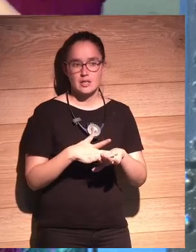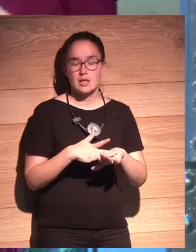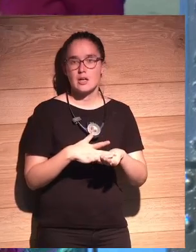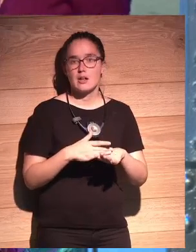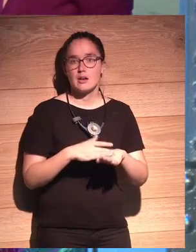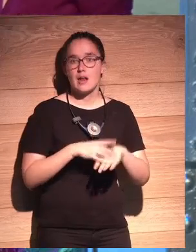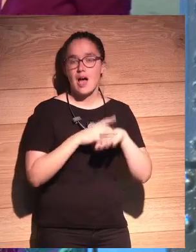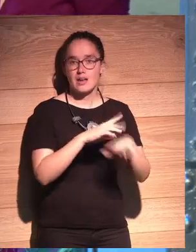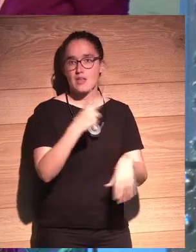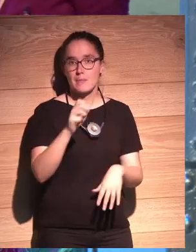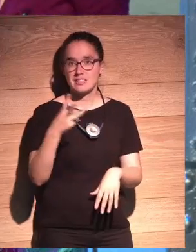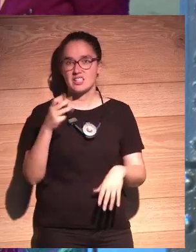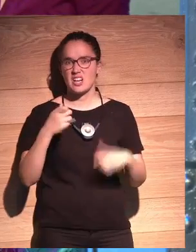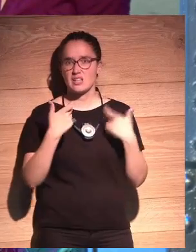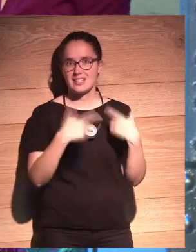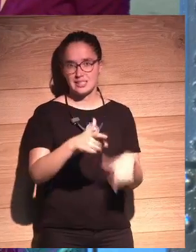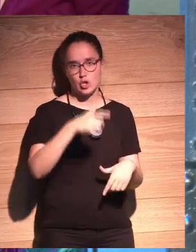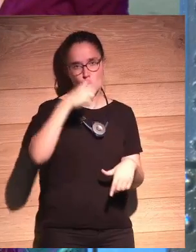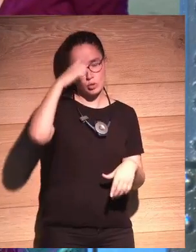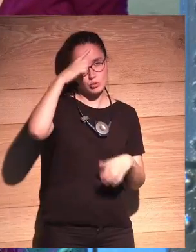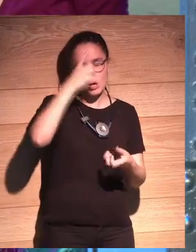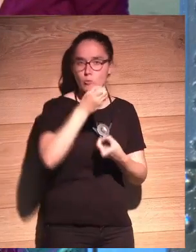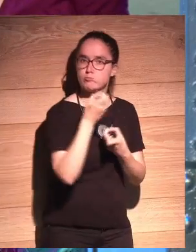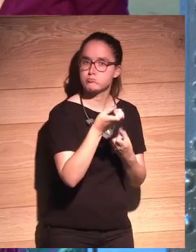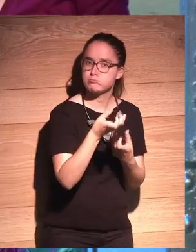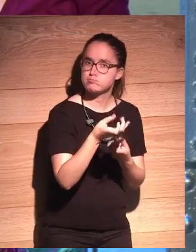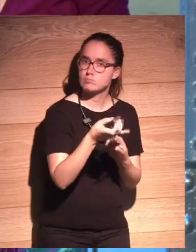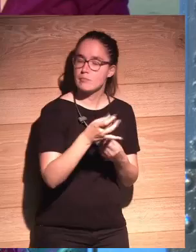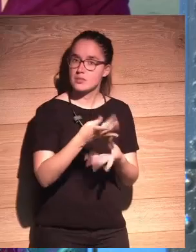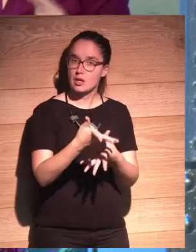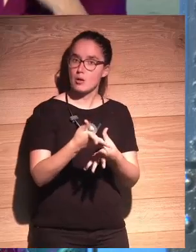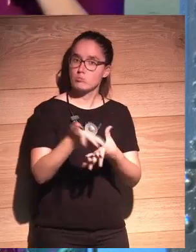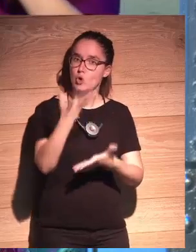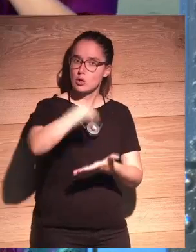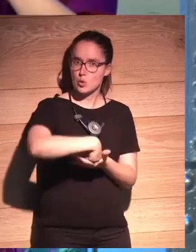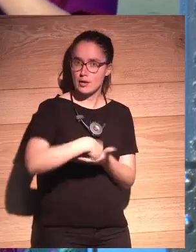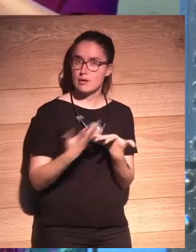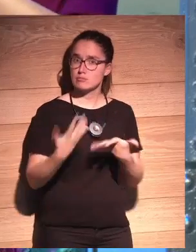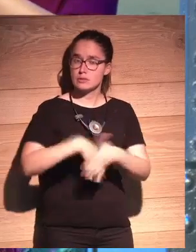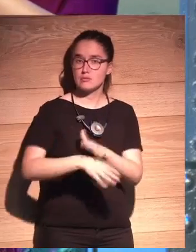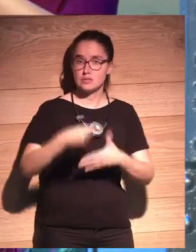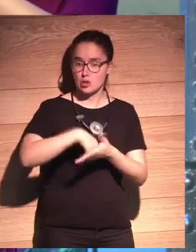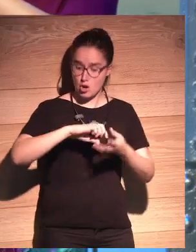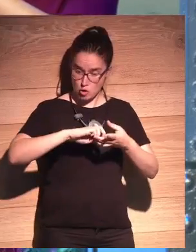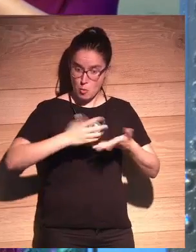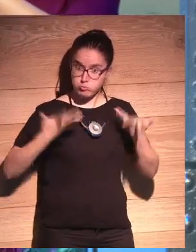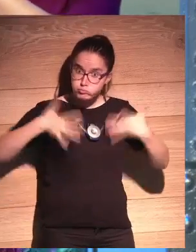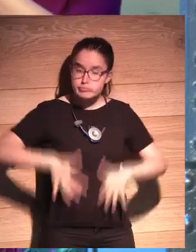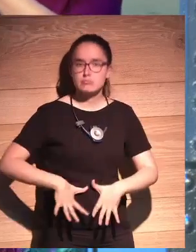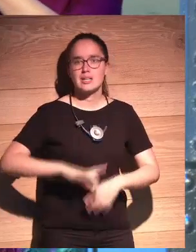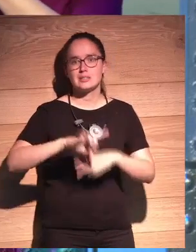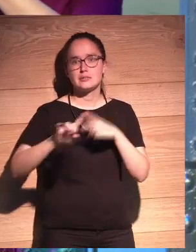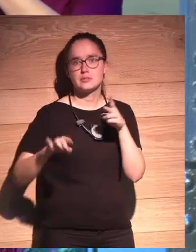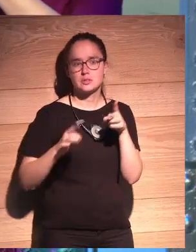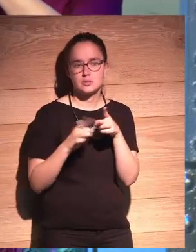goals. We want to raise awareness regarding the 2030 agenda in the